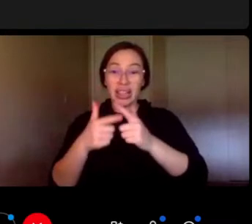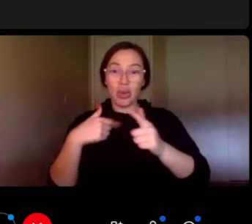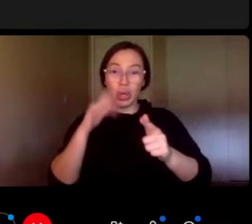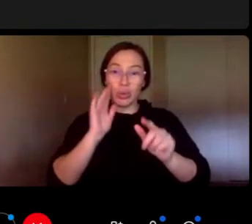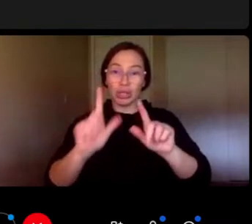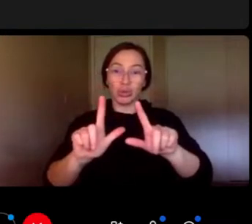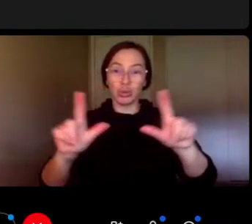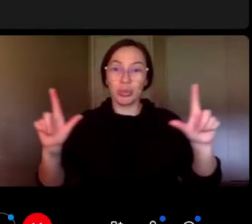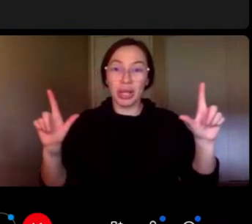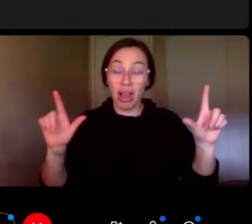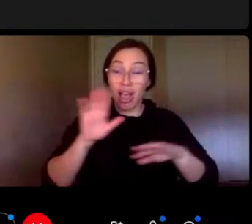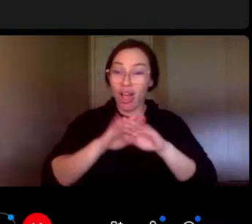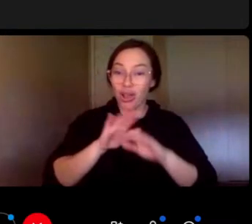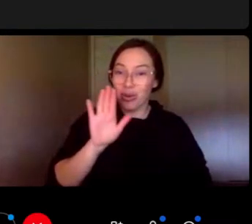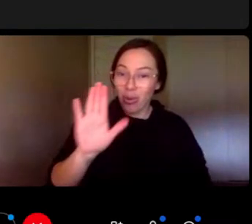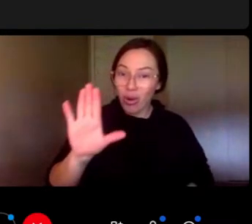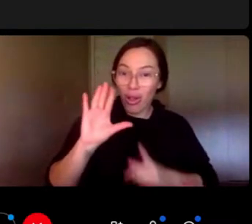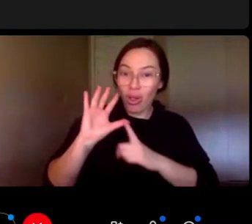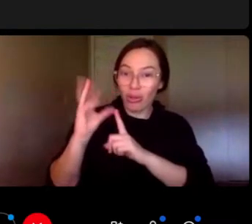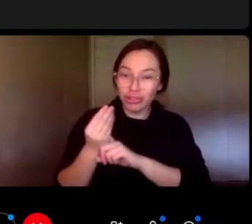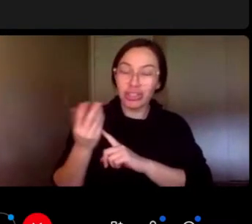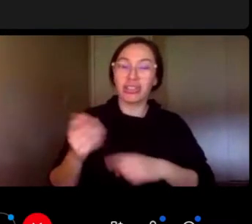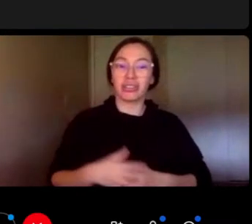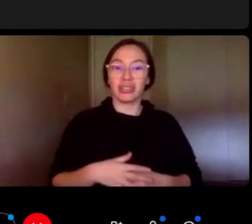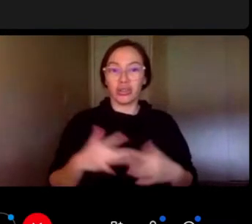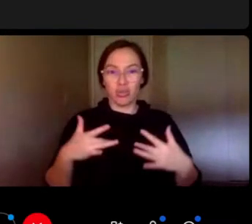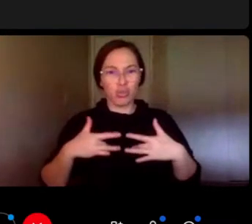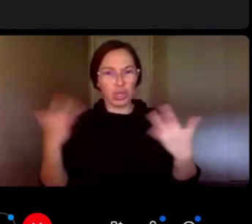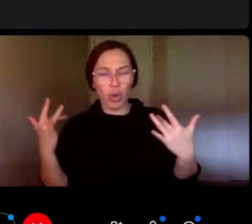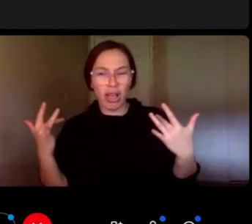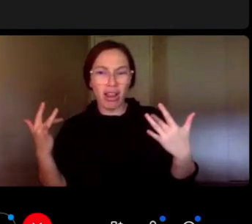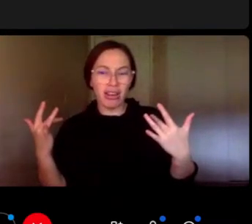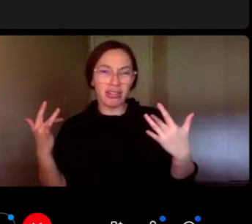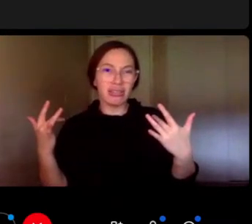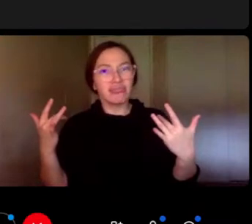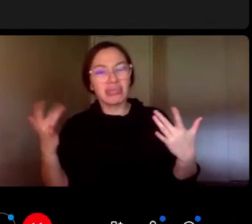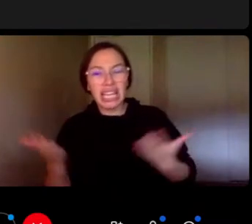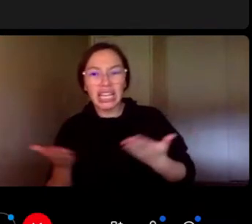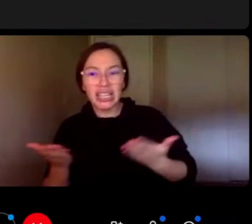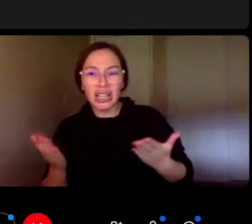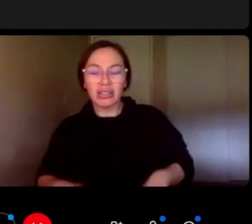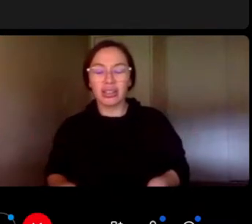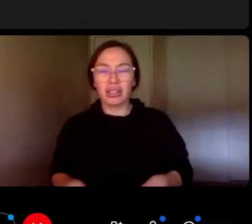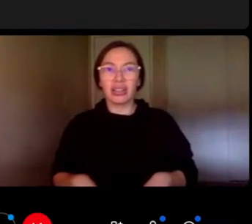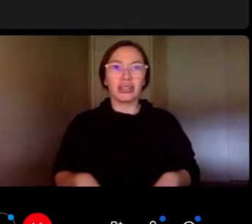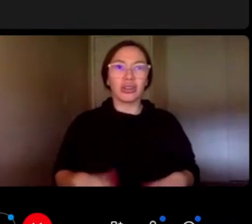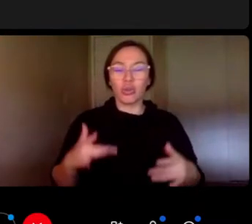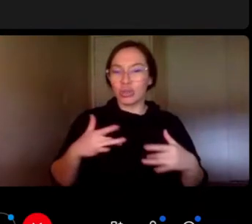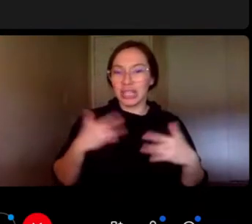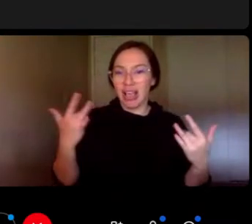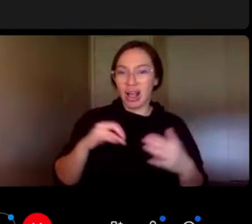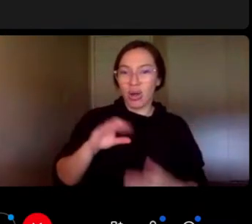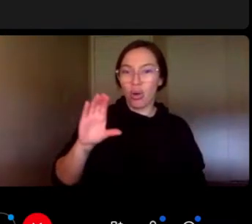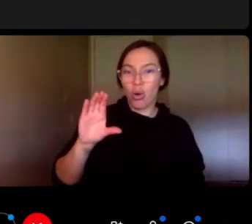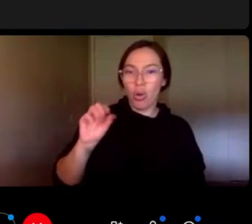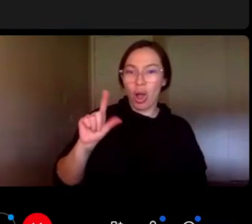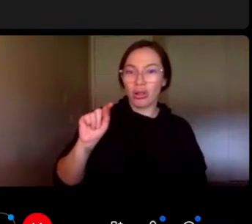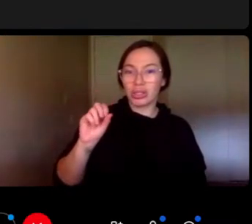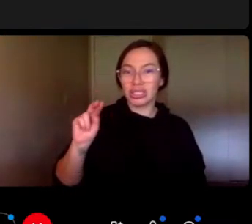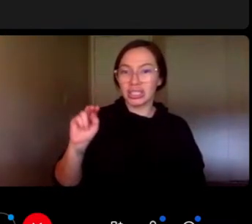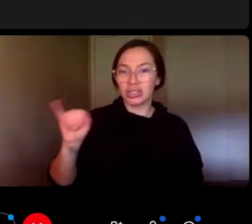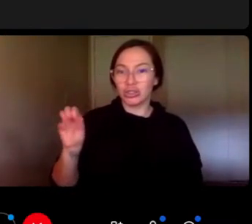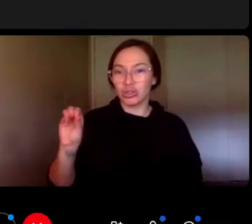on your culture. What's going on here? What's going on in Colton Joint that is going